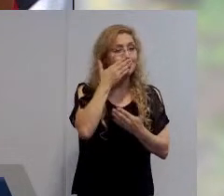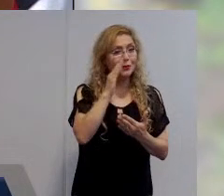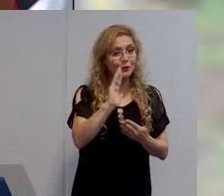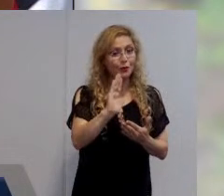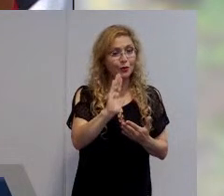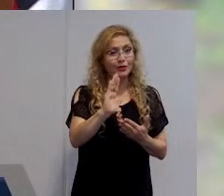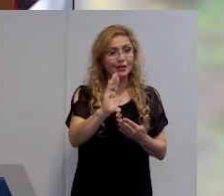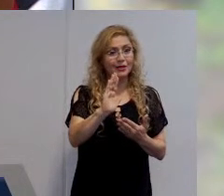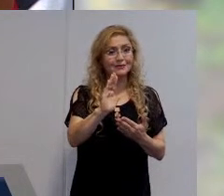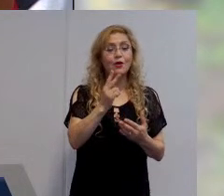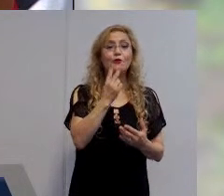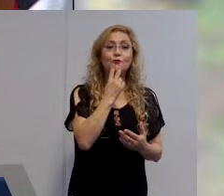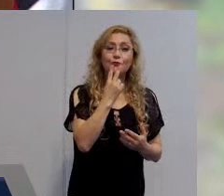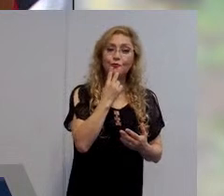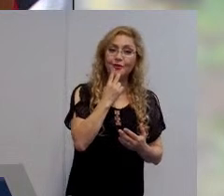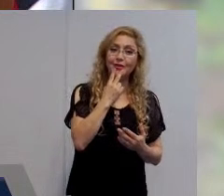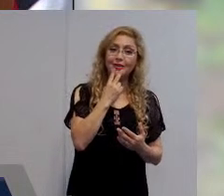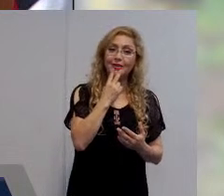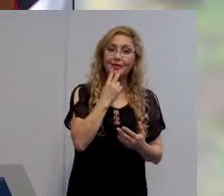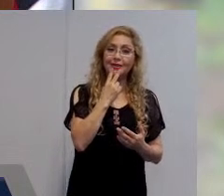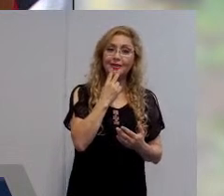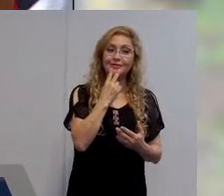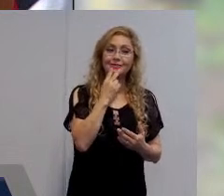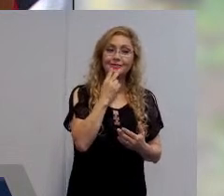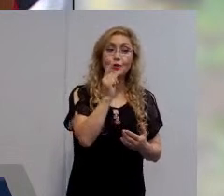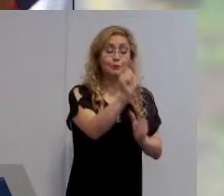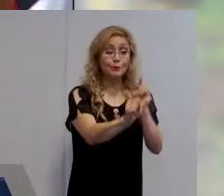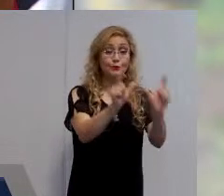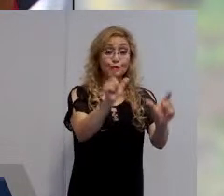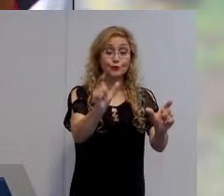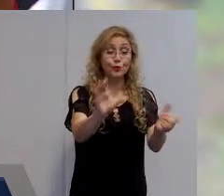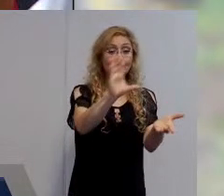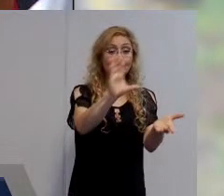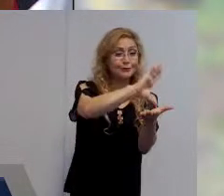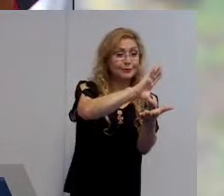our countries. I end by saying,